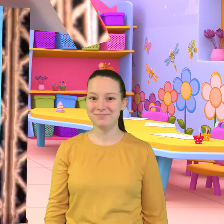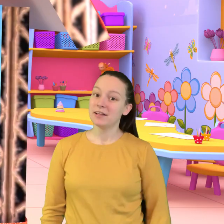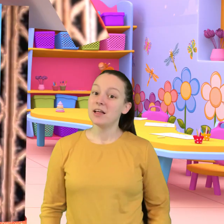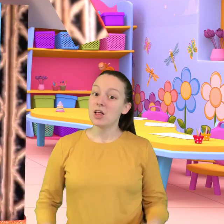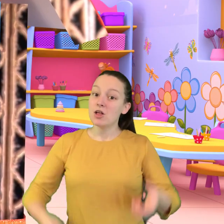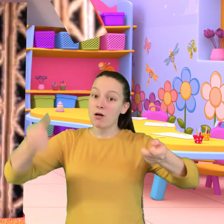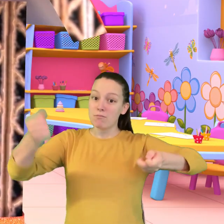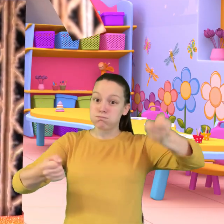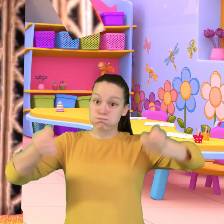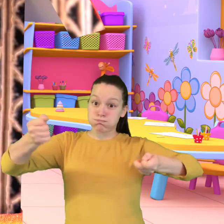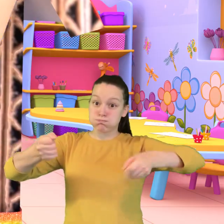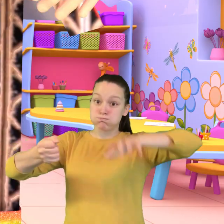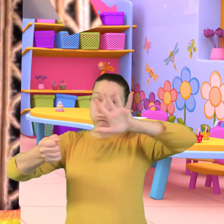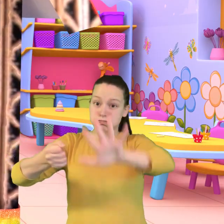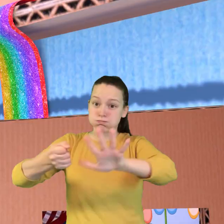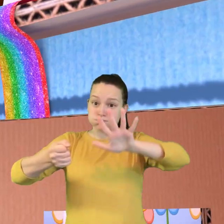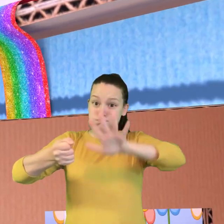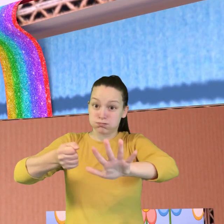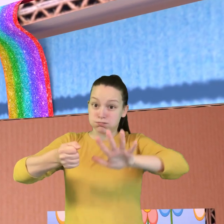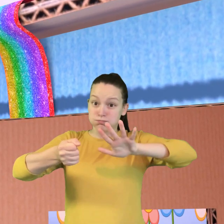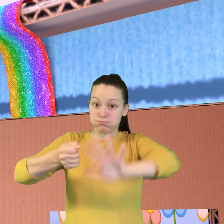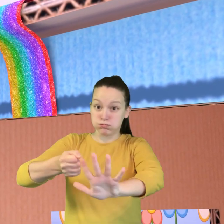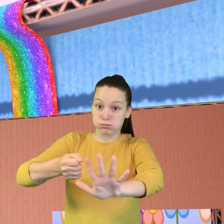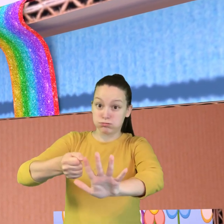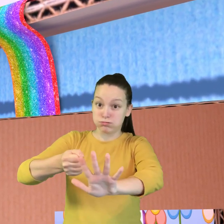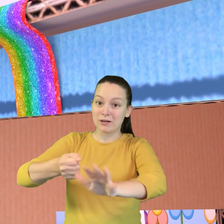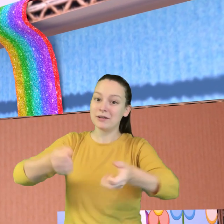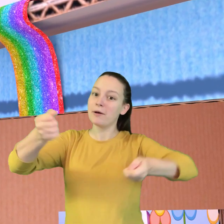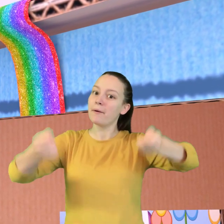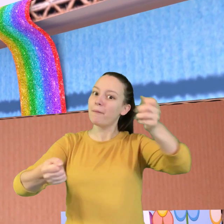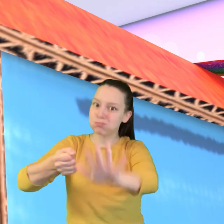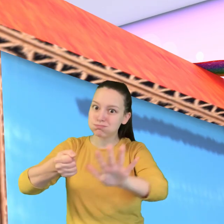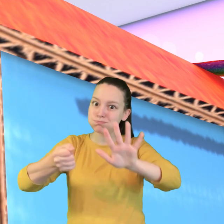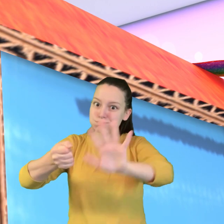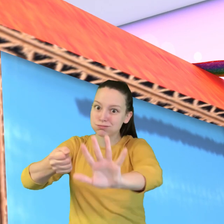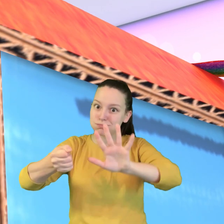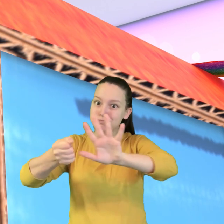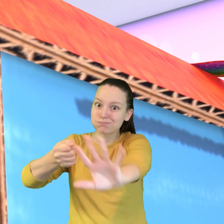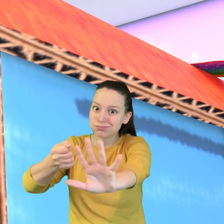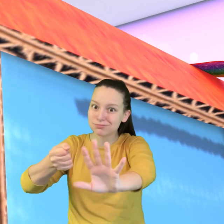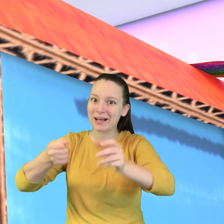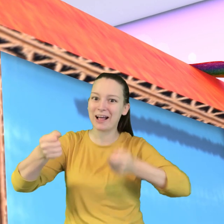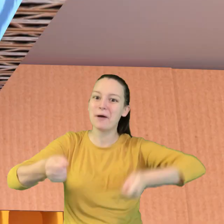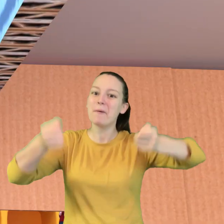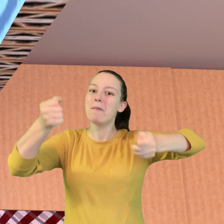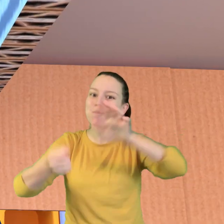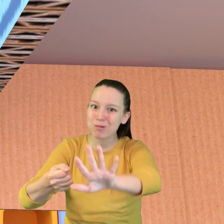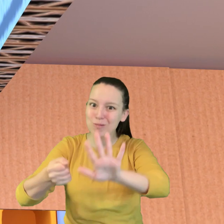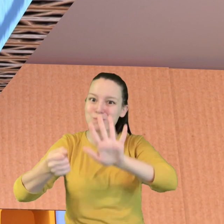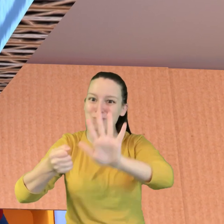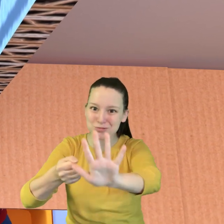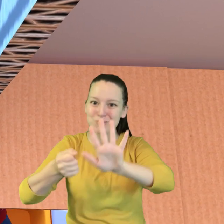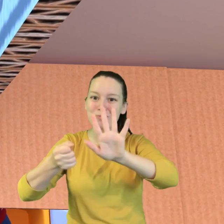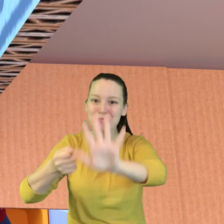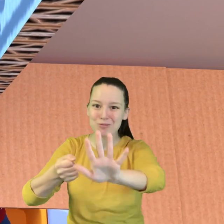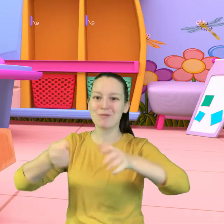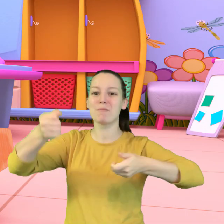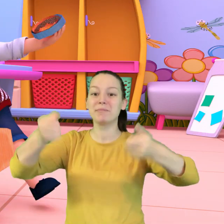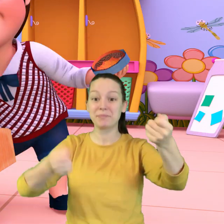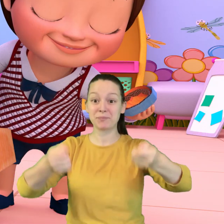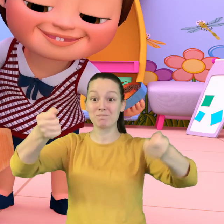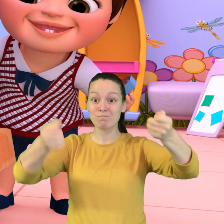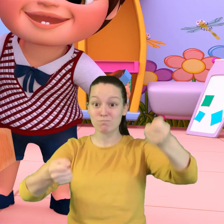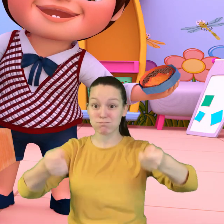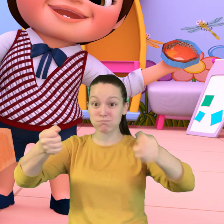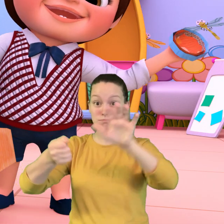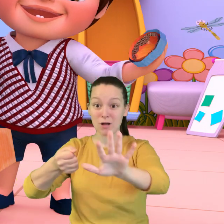town the lights on the bus go BL bling bling blinging blinging